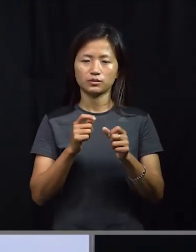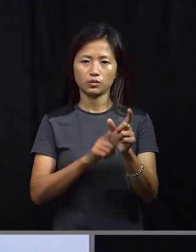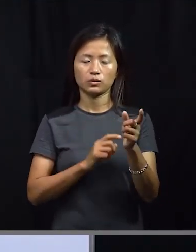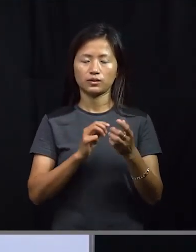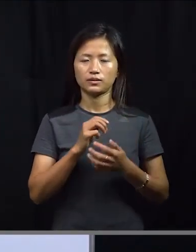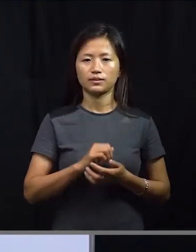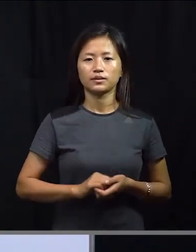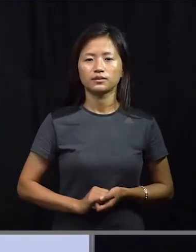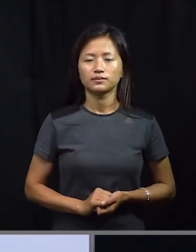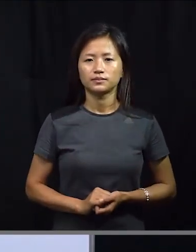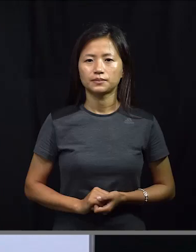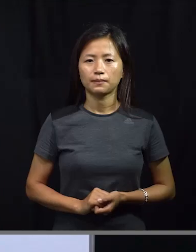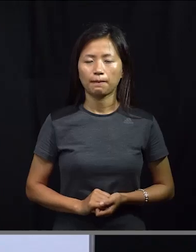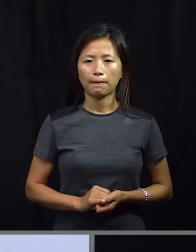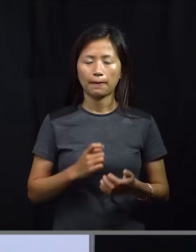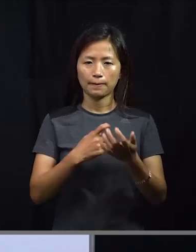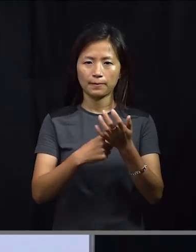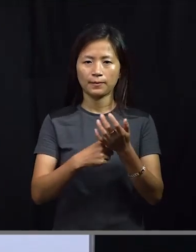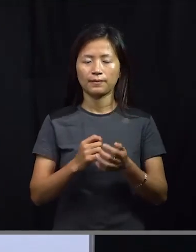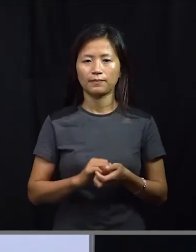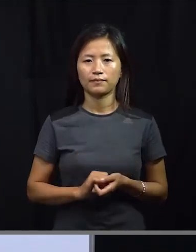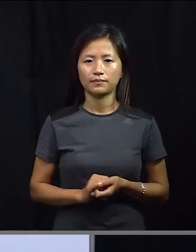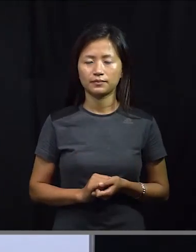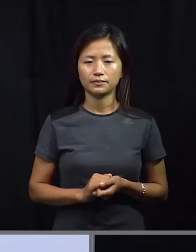Hypogamy, hypogamy, or